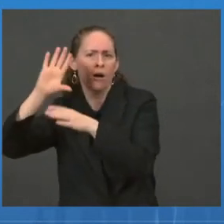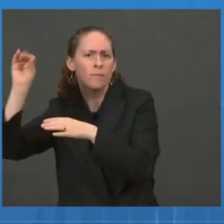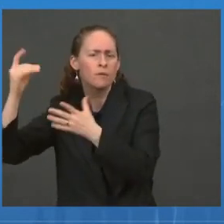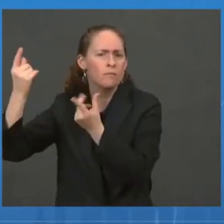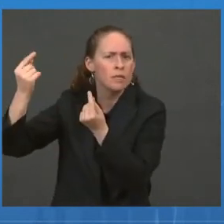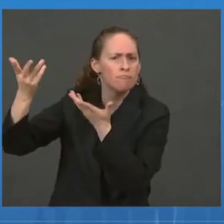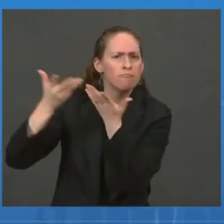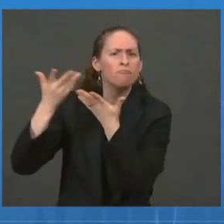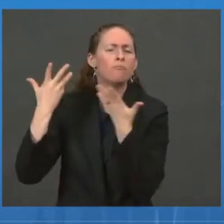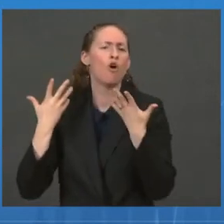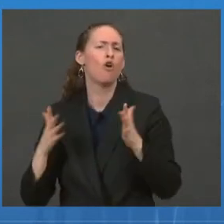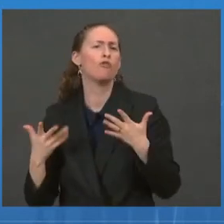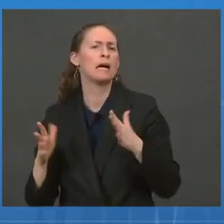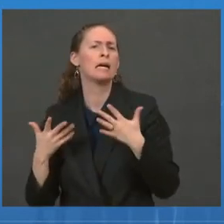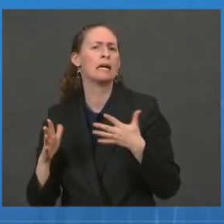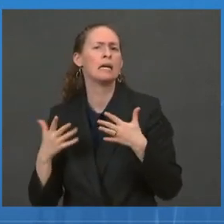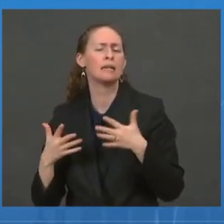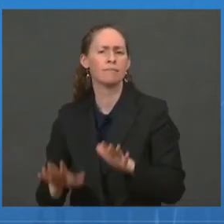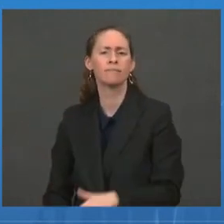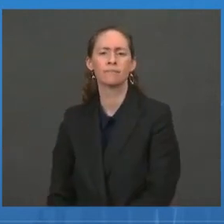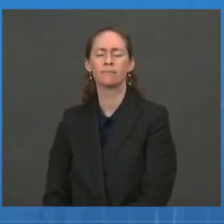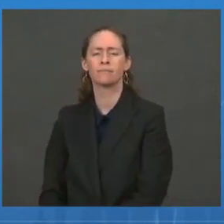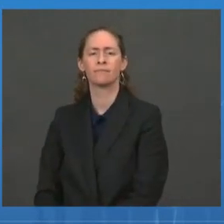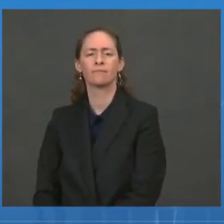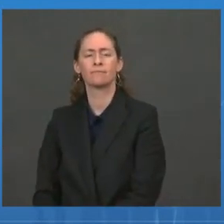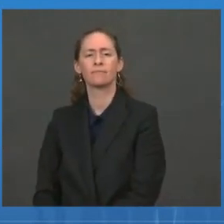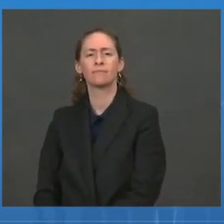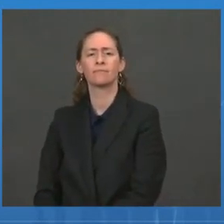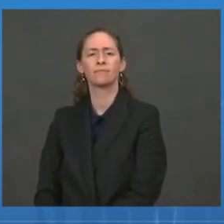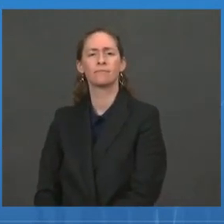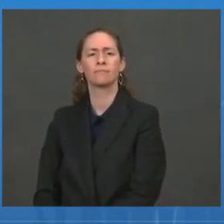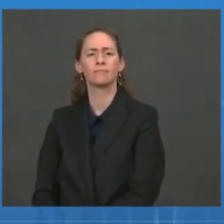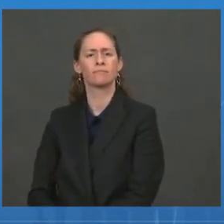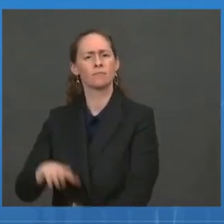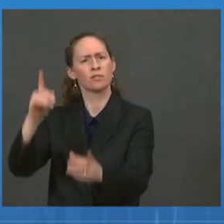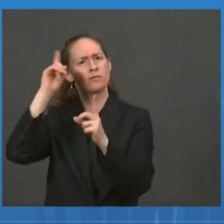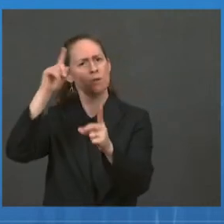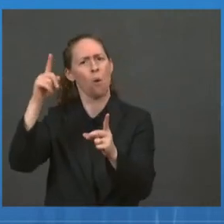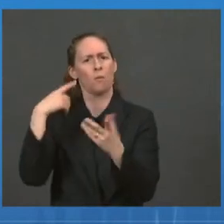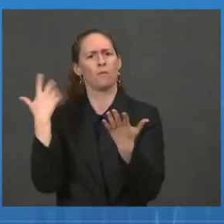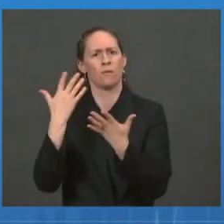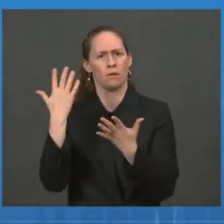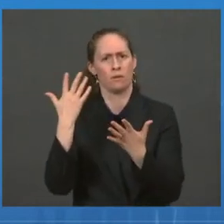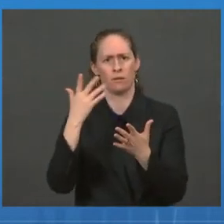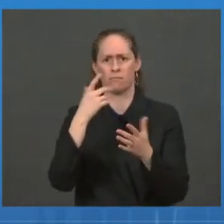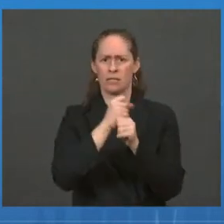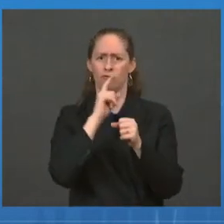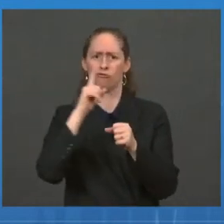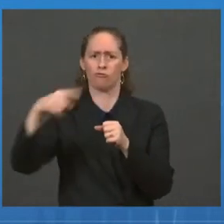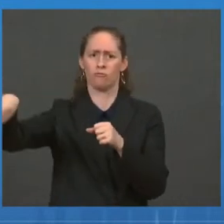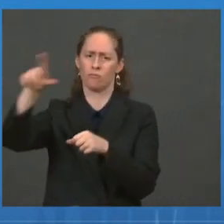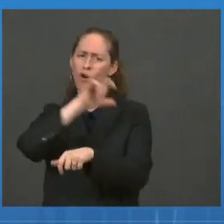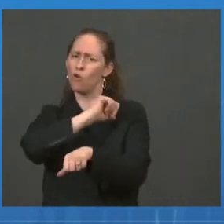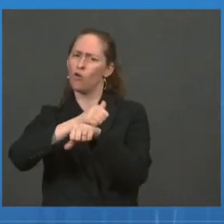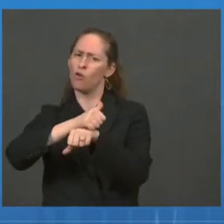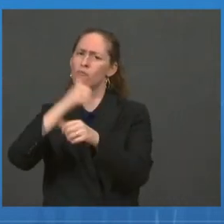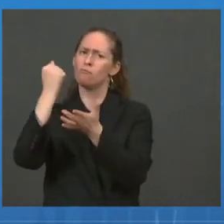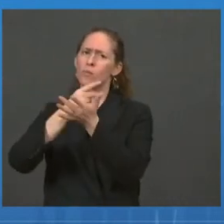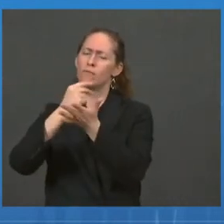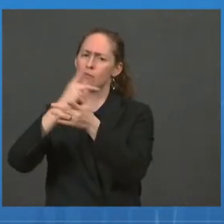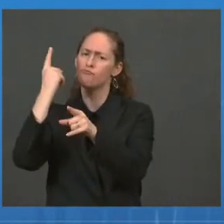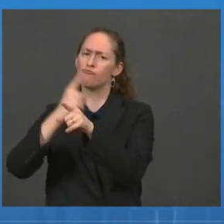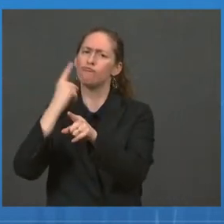review and authorizations discussions about the tests that would be most appropriate to study the vaccine effectively and